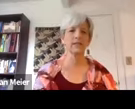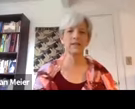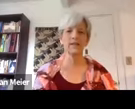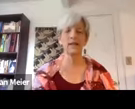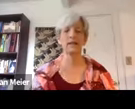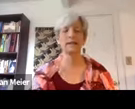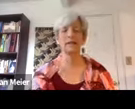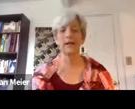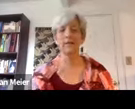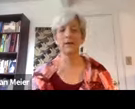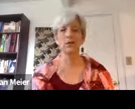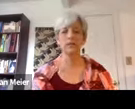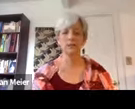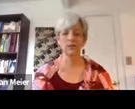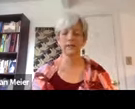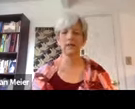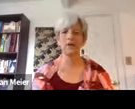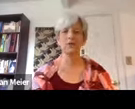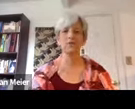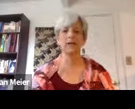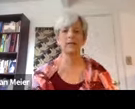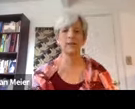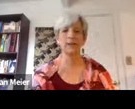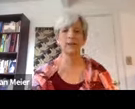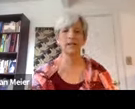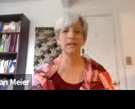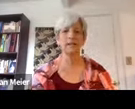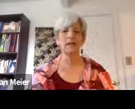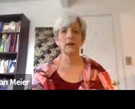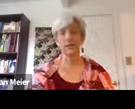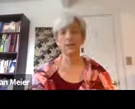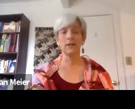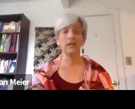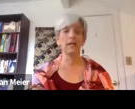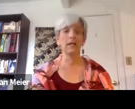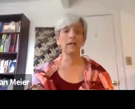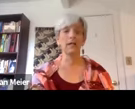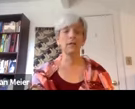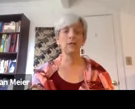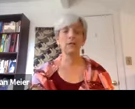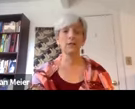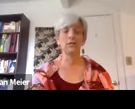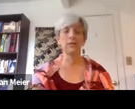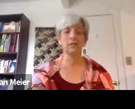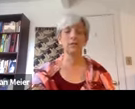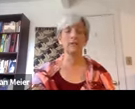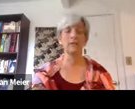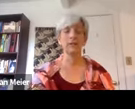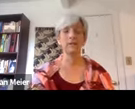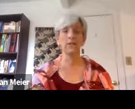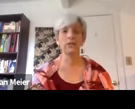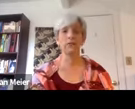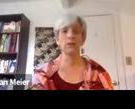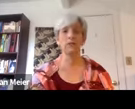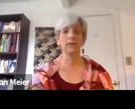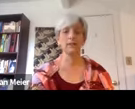slide. This was an evaluator who was sort of like the go-to evaluator in Arkansas, and was also the referral